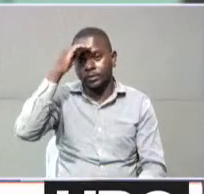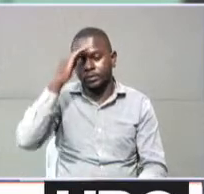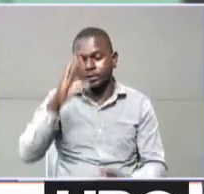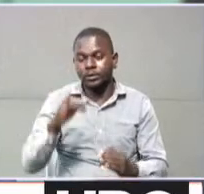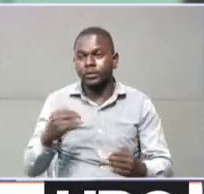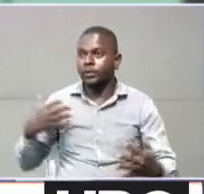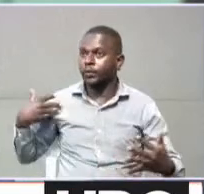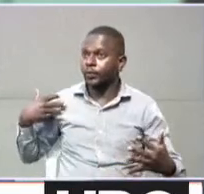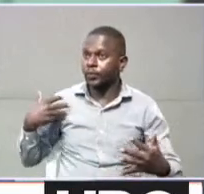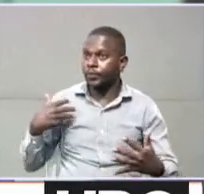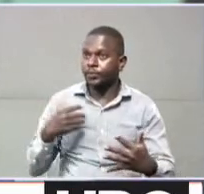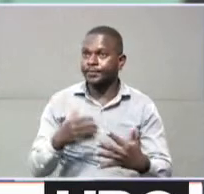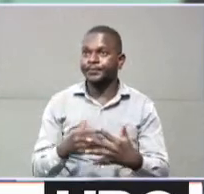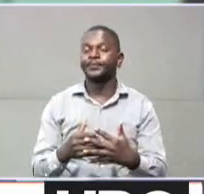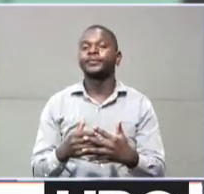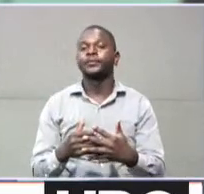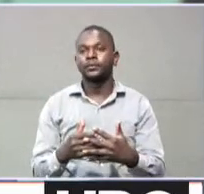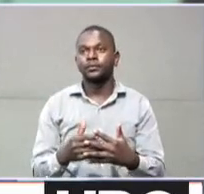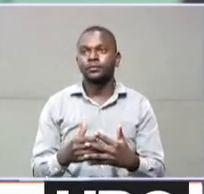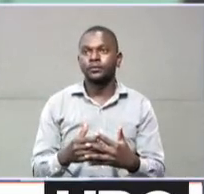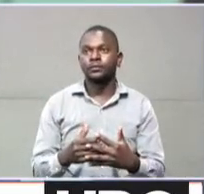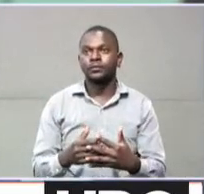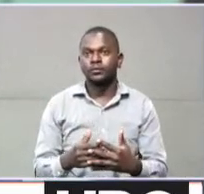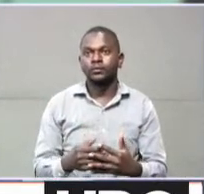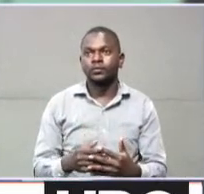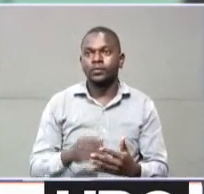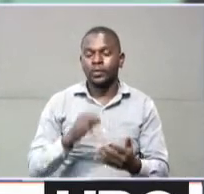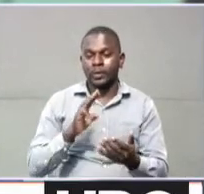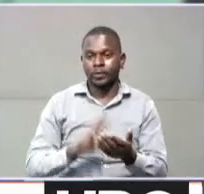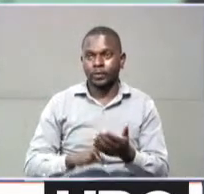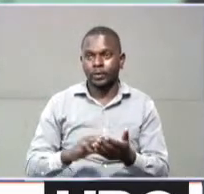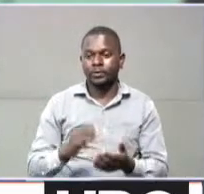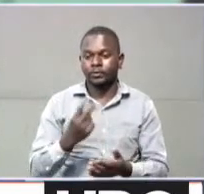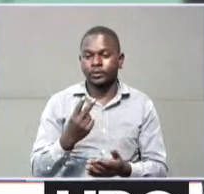has since monday 2022